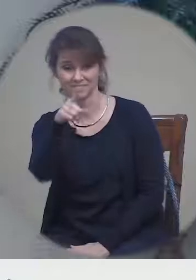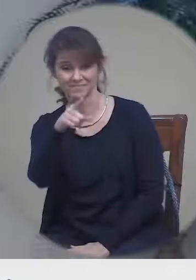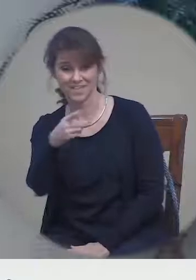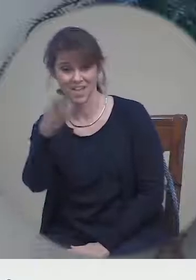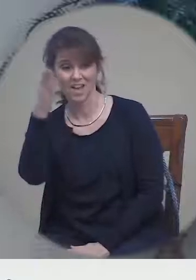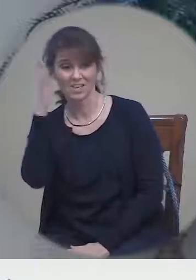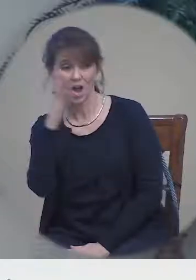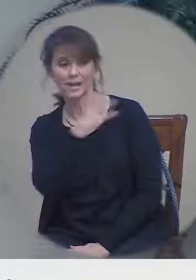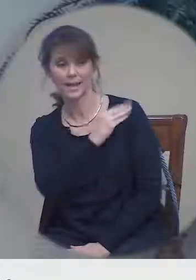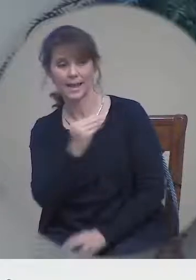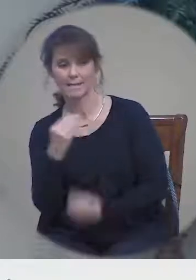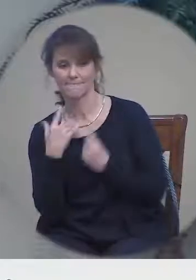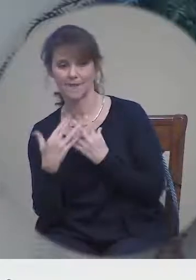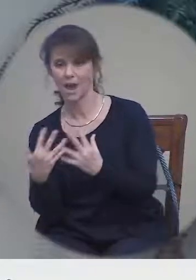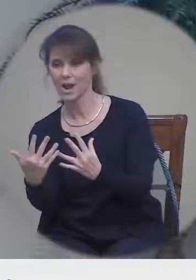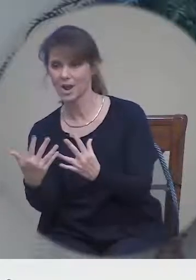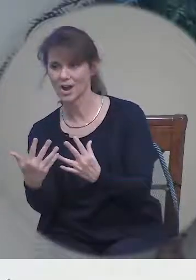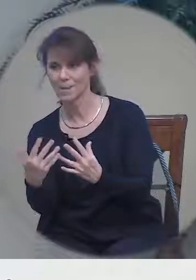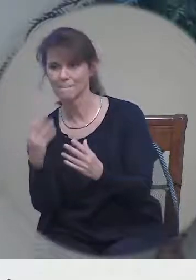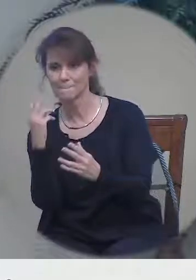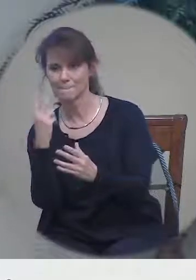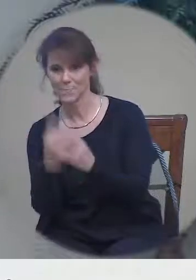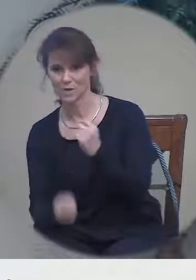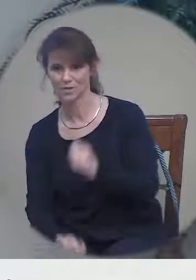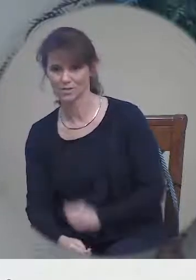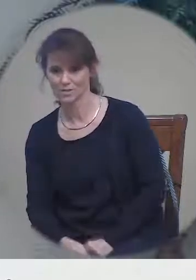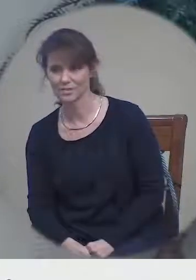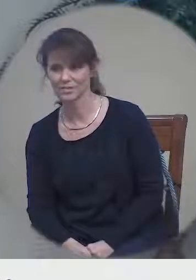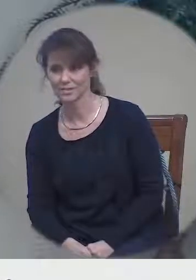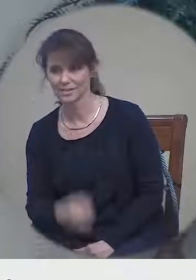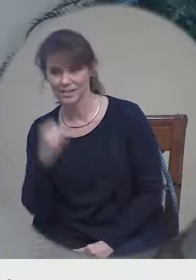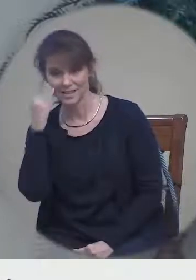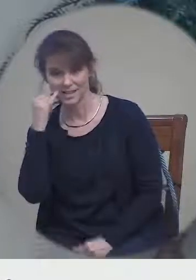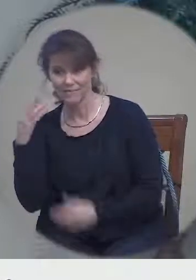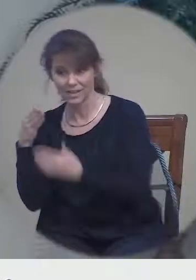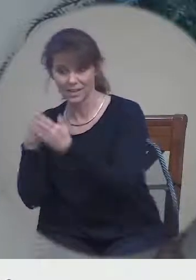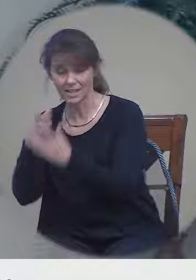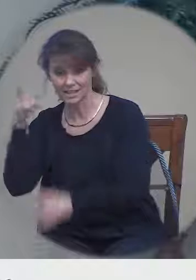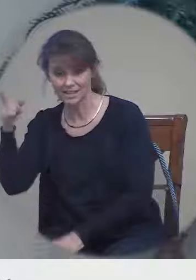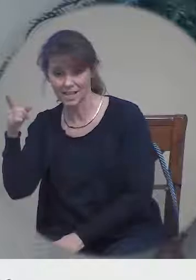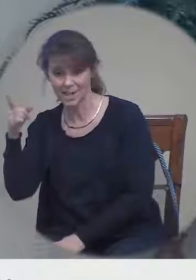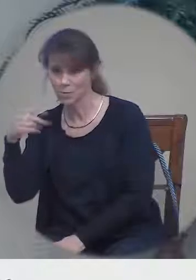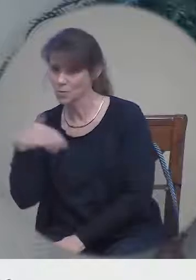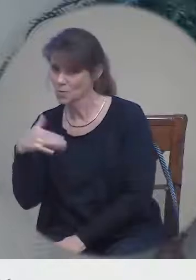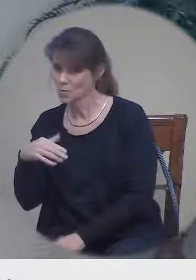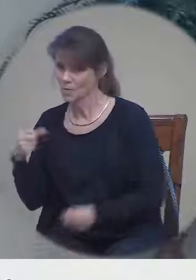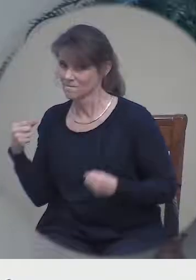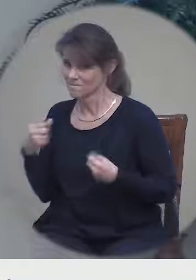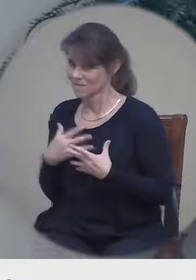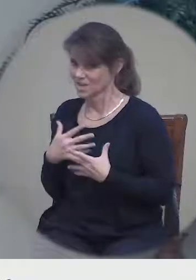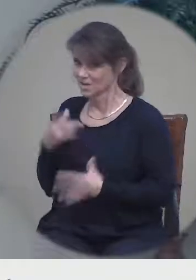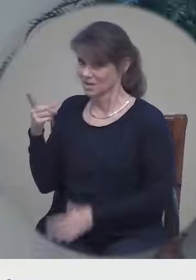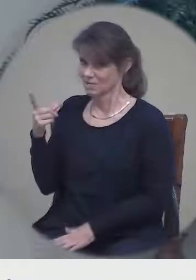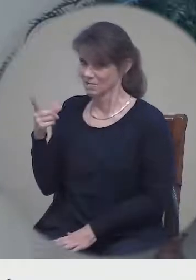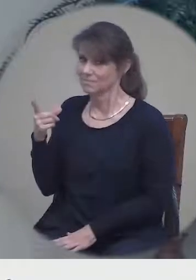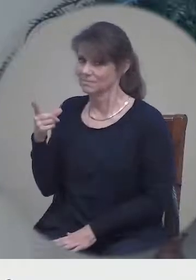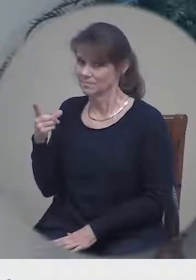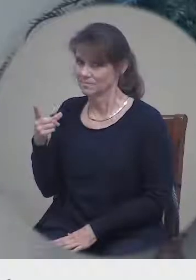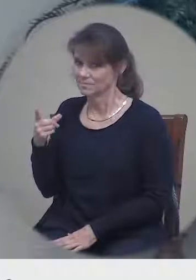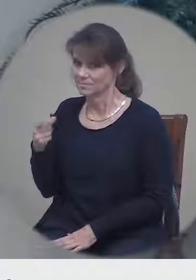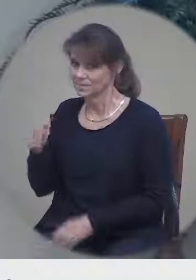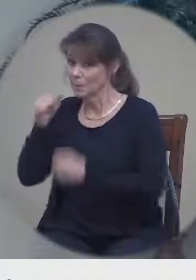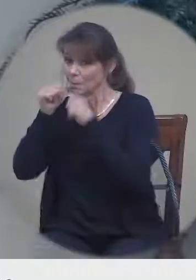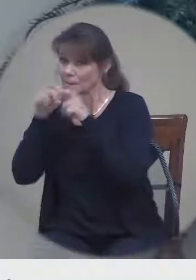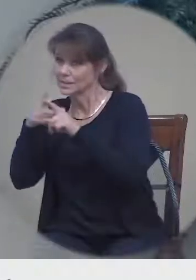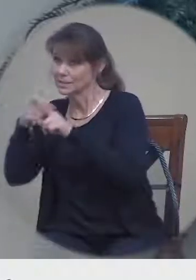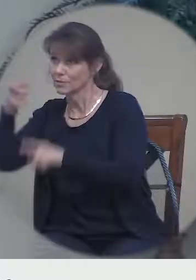That's a good way to put it. There are only two alternatives here. One is blessings in heaven, the other is the curse of